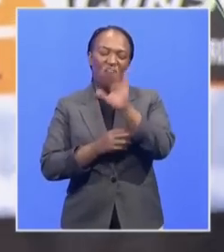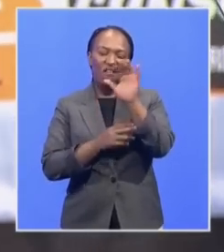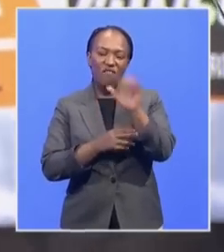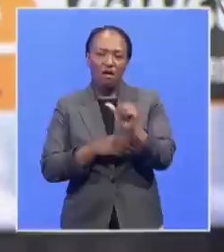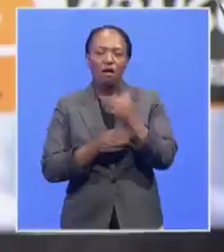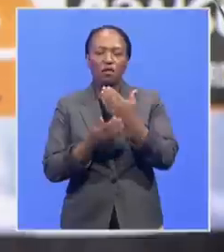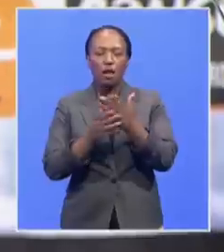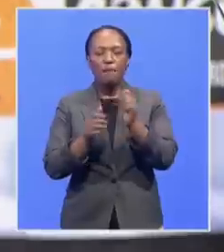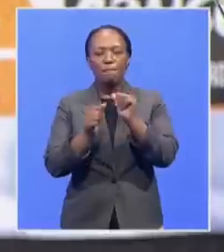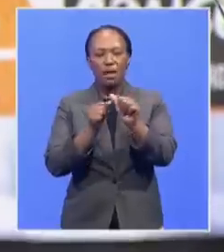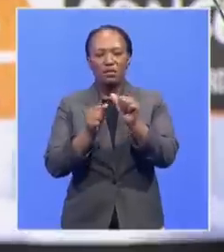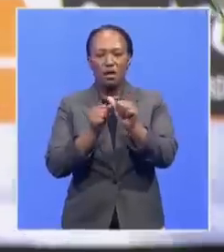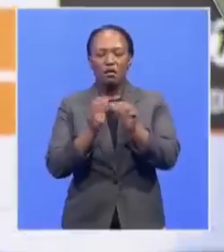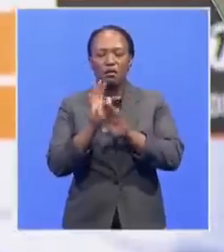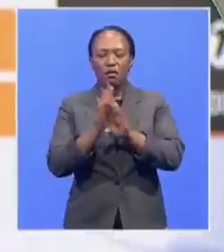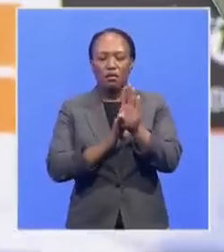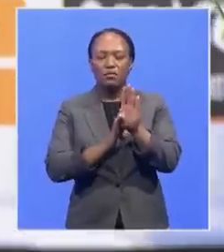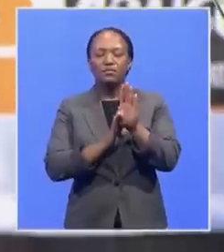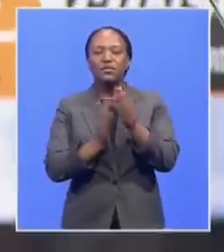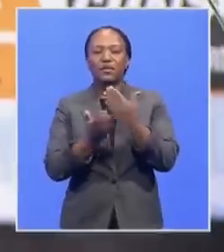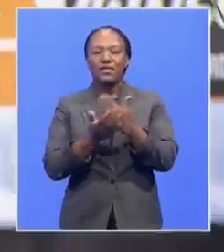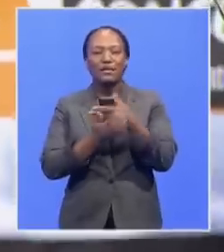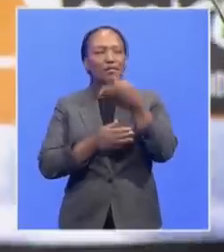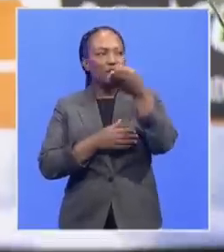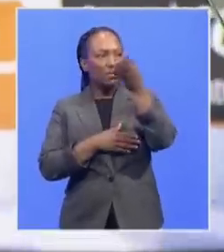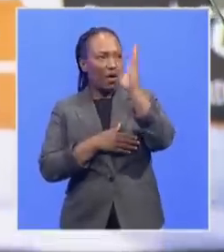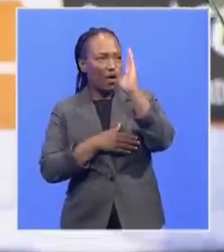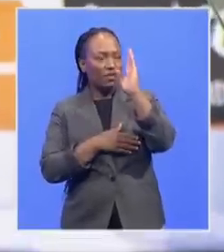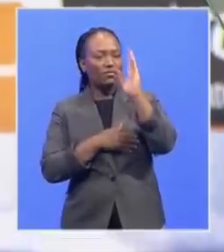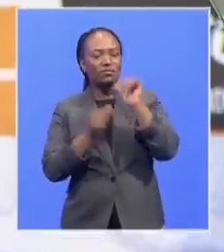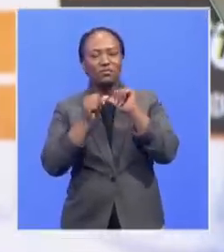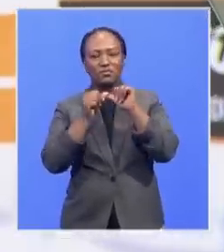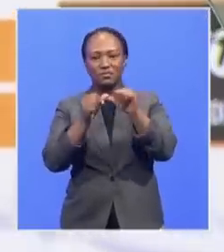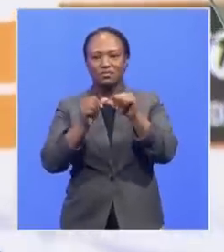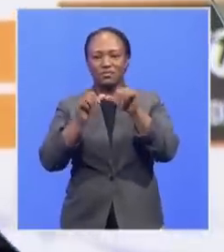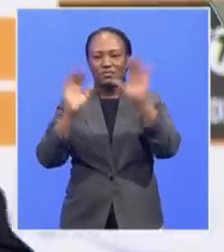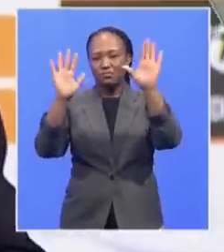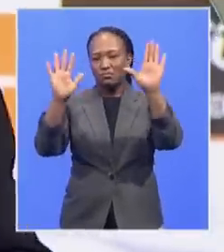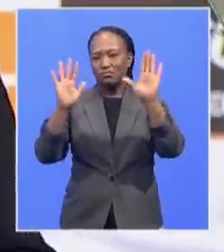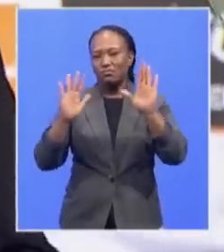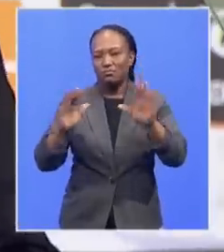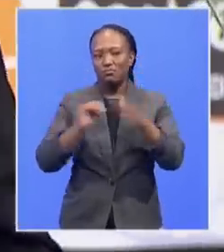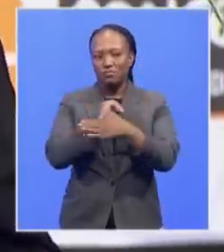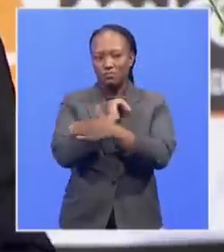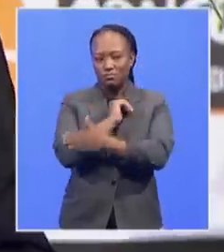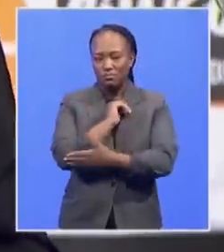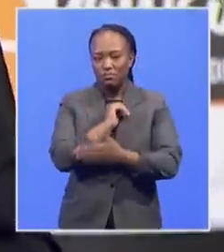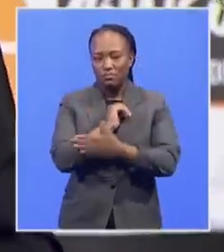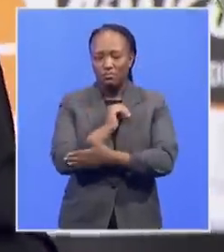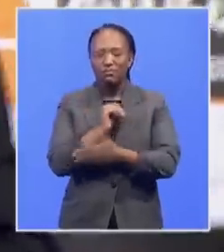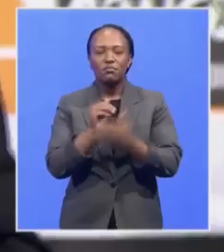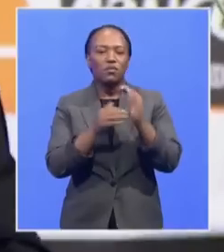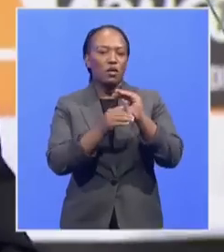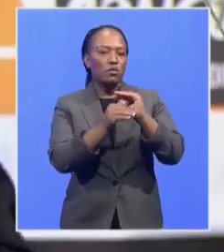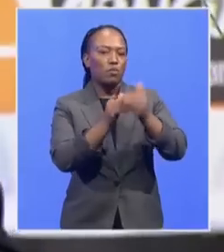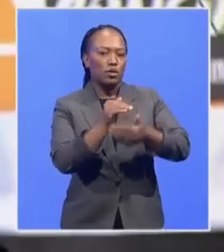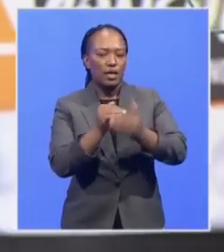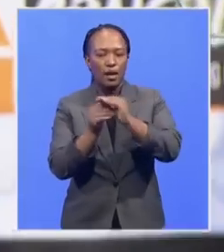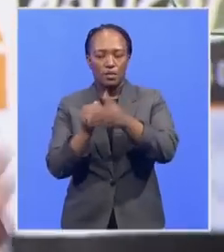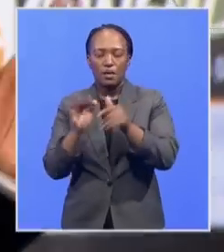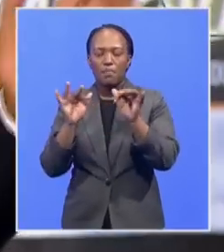better place. May God continue to bless our country and protect our